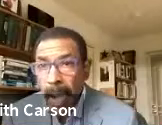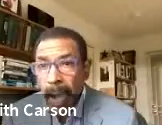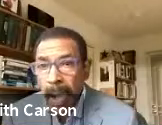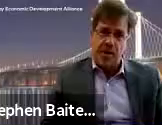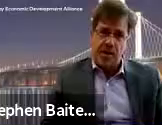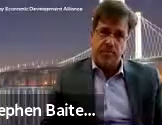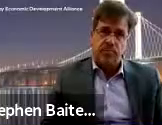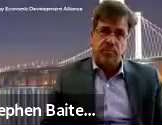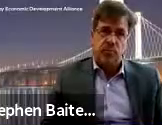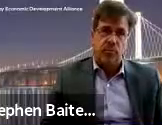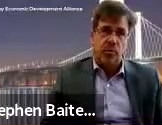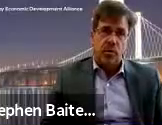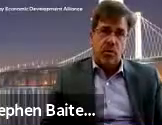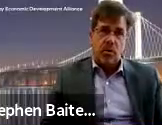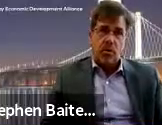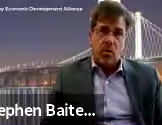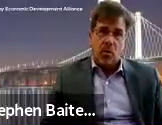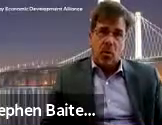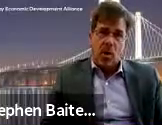Good evening.